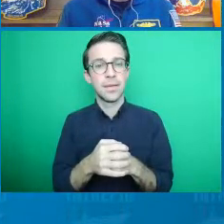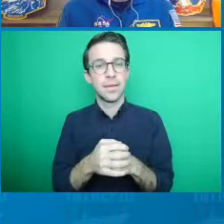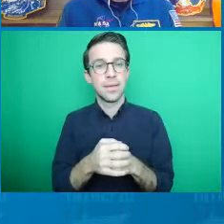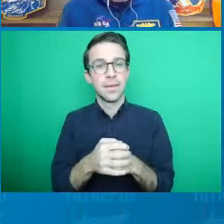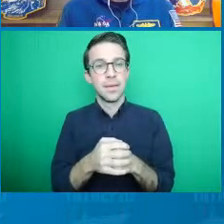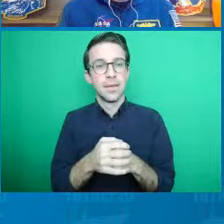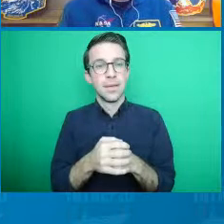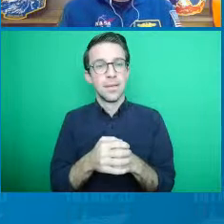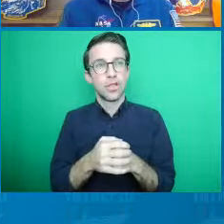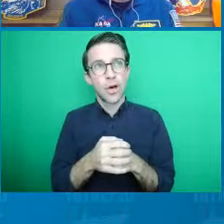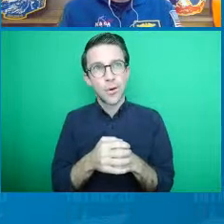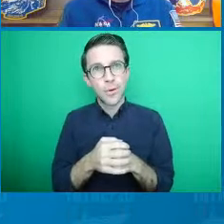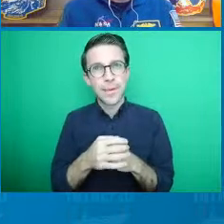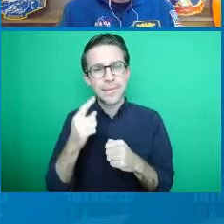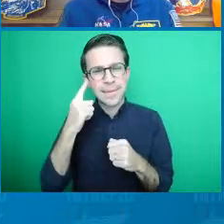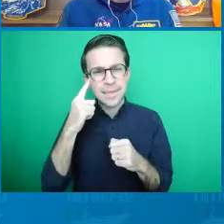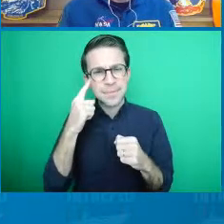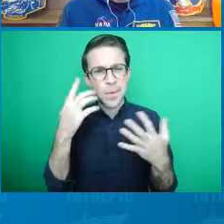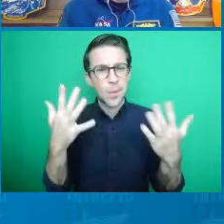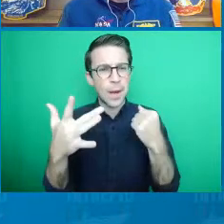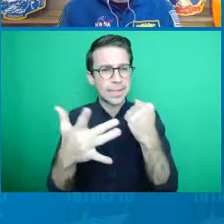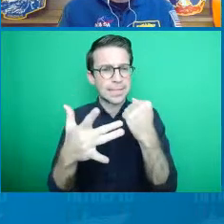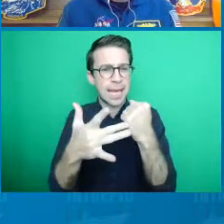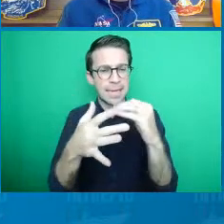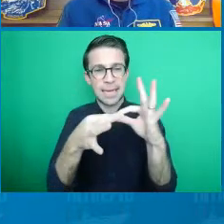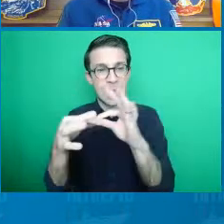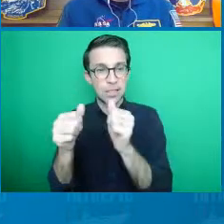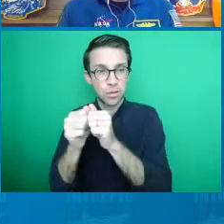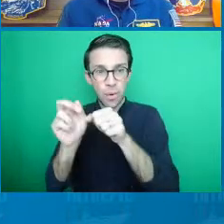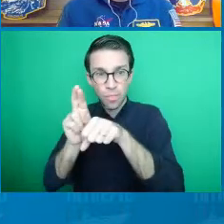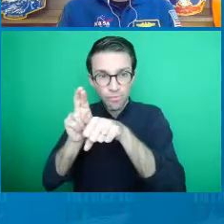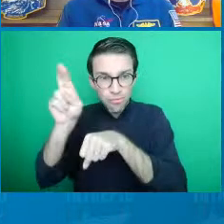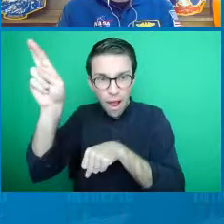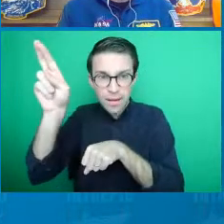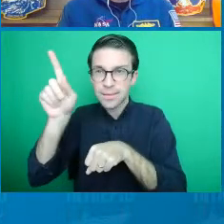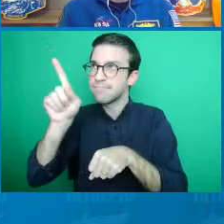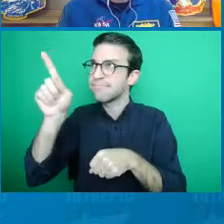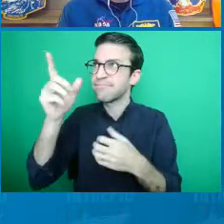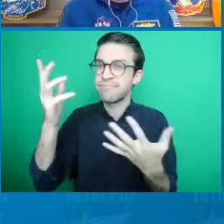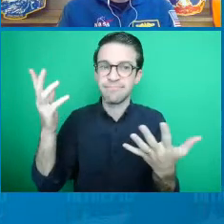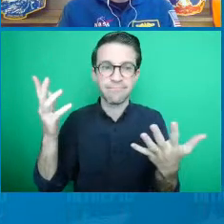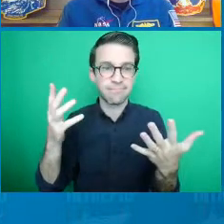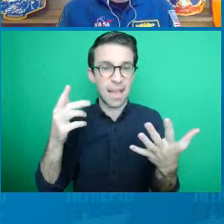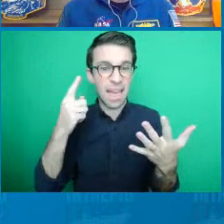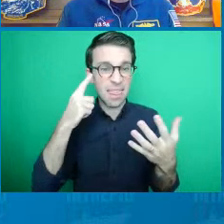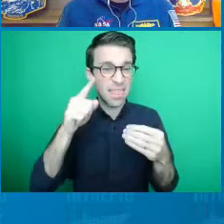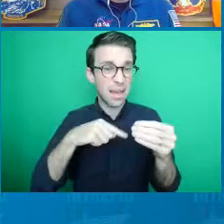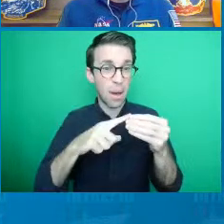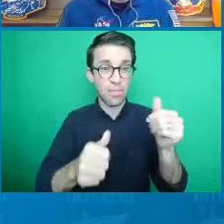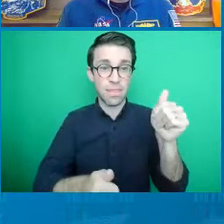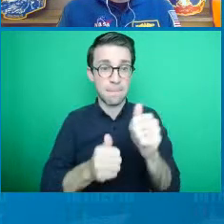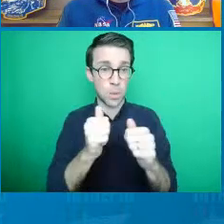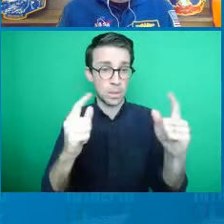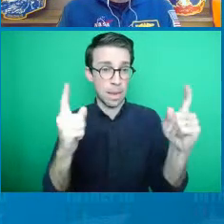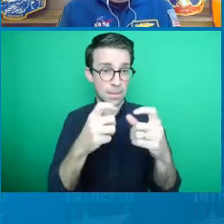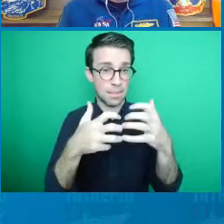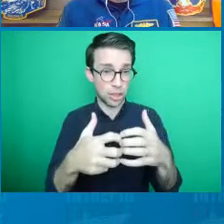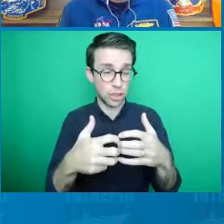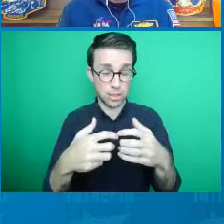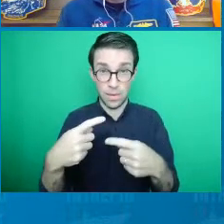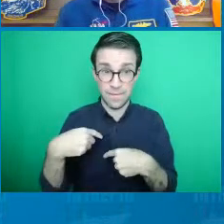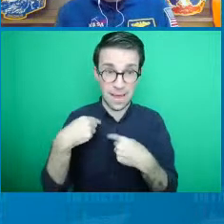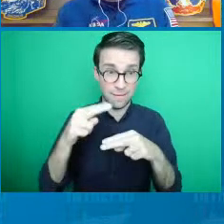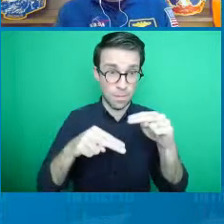the technology associated with spaceflight, and you think about the most complicated machine mankind has ever built, the International